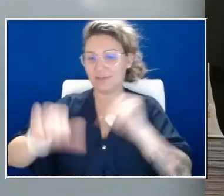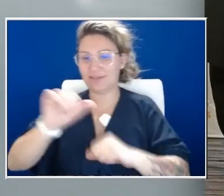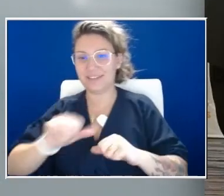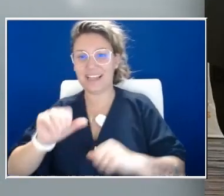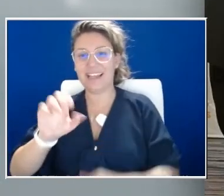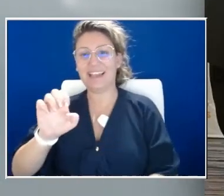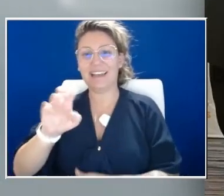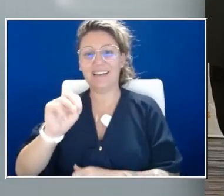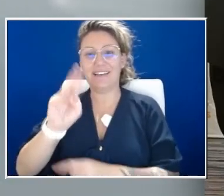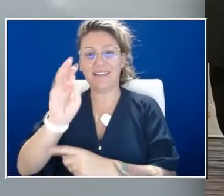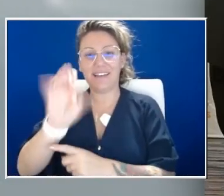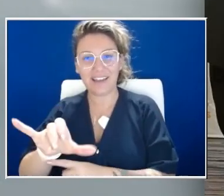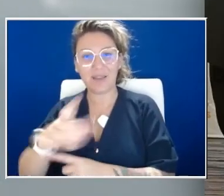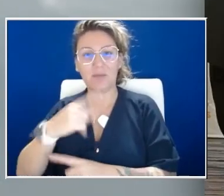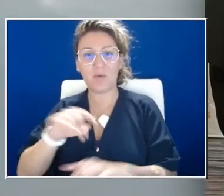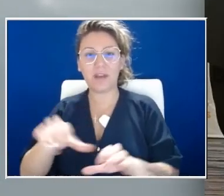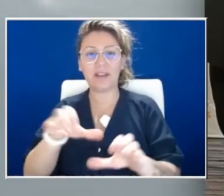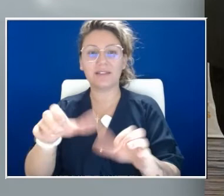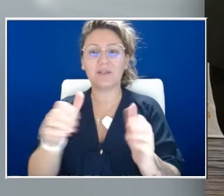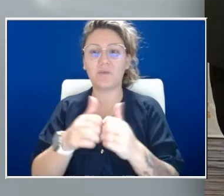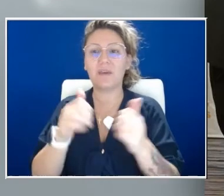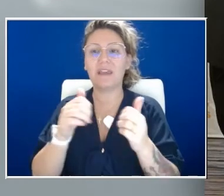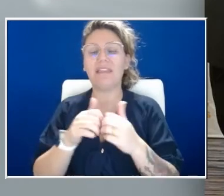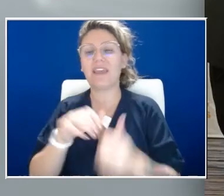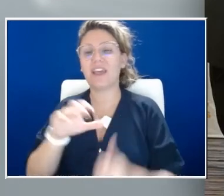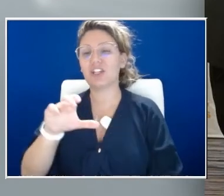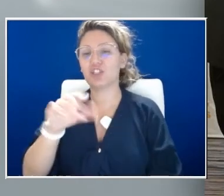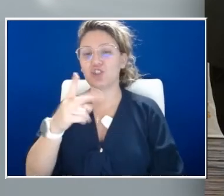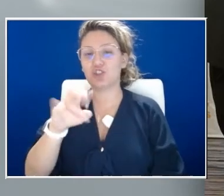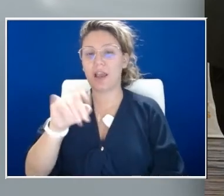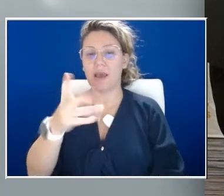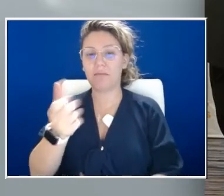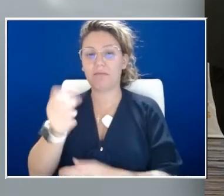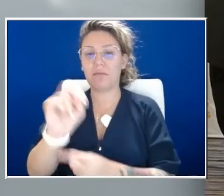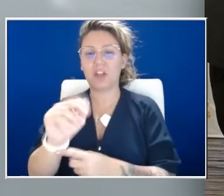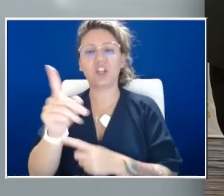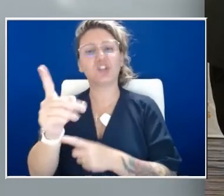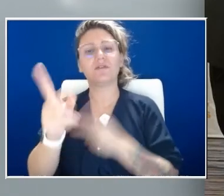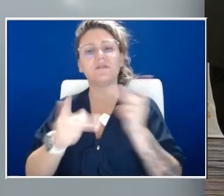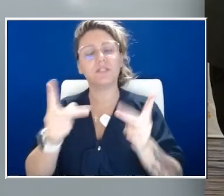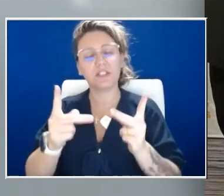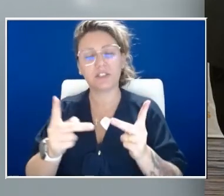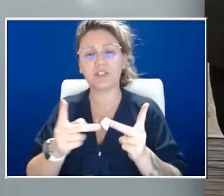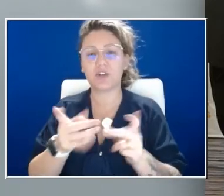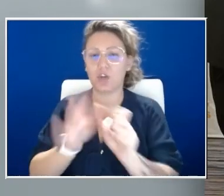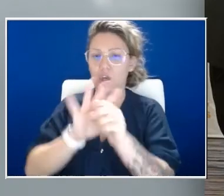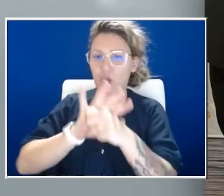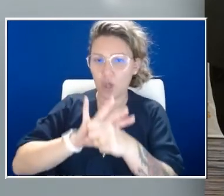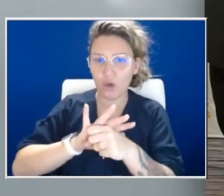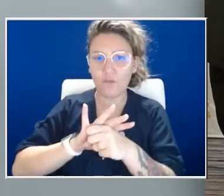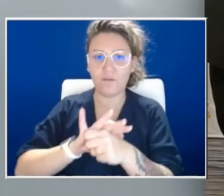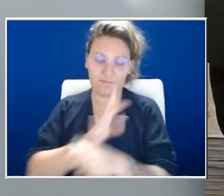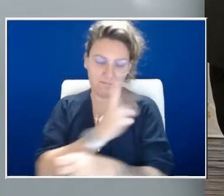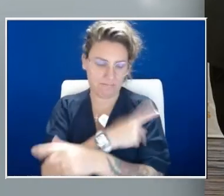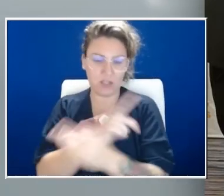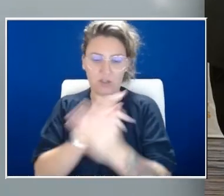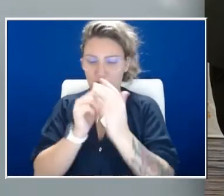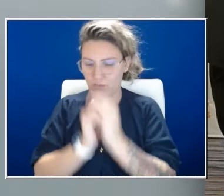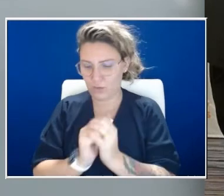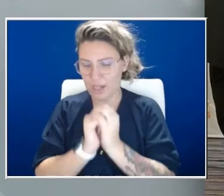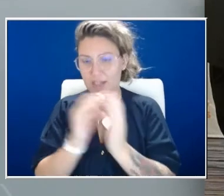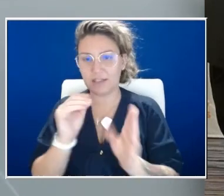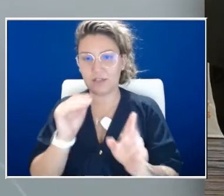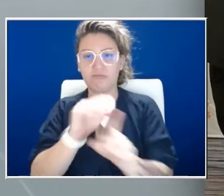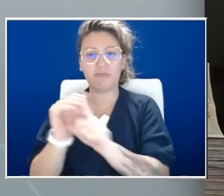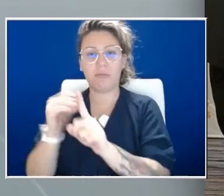with one of our chaplains, Kathy Riegelman. She visited with COVID patients up in the ICU, praying for them and with them, and reminding us that